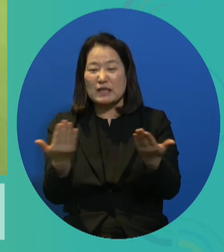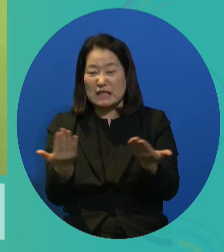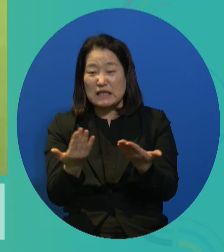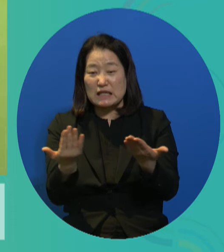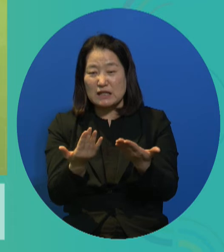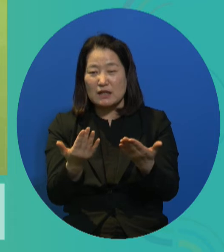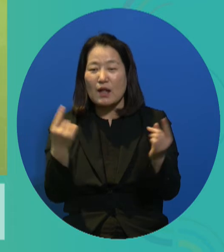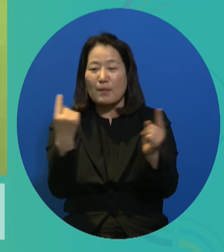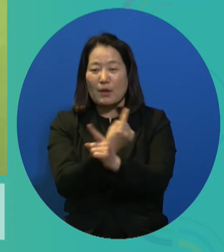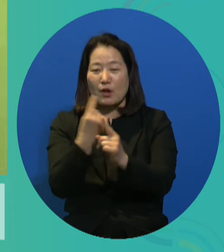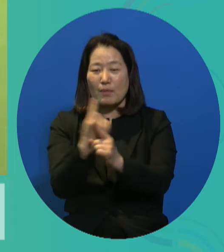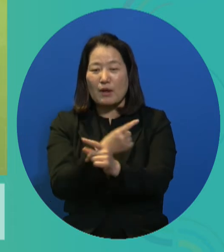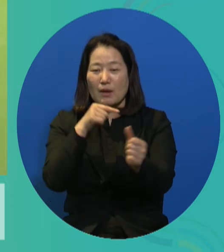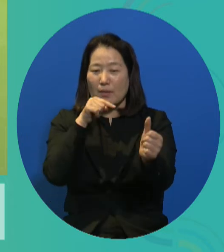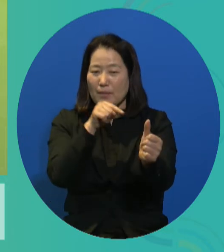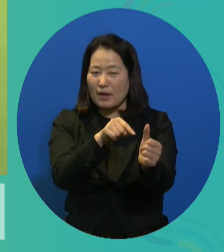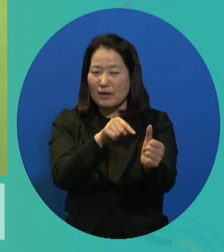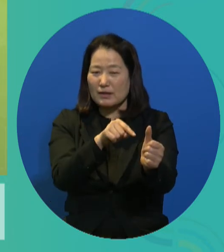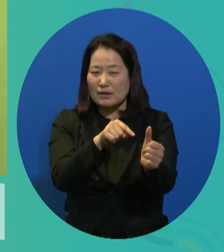and difficult for them to